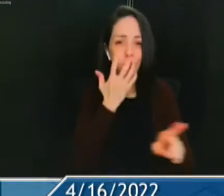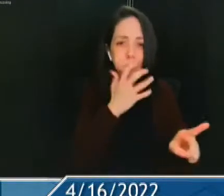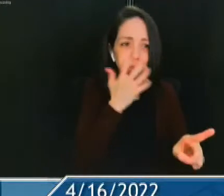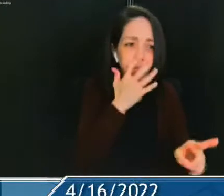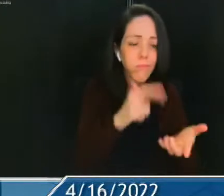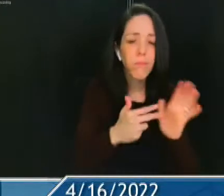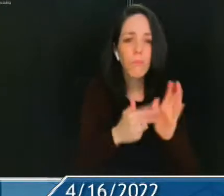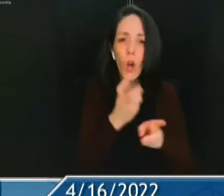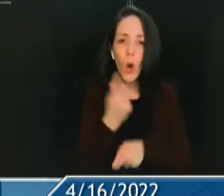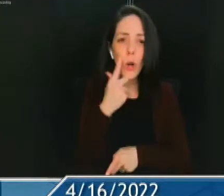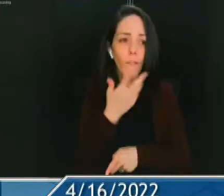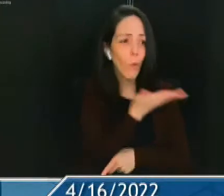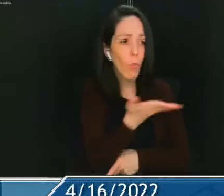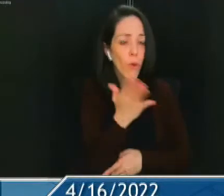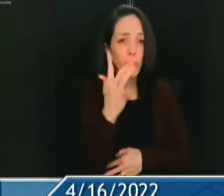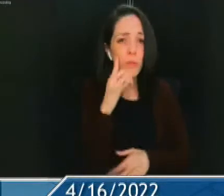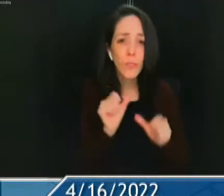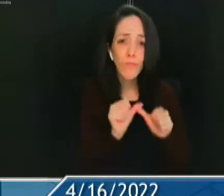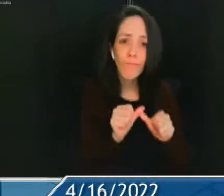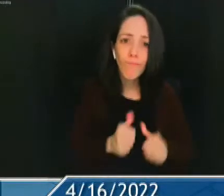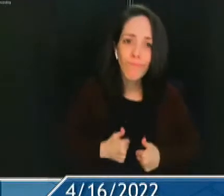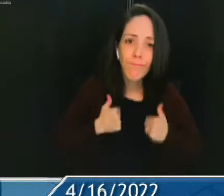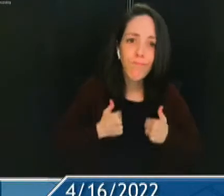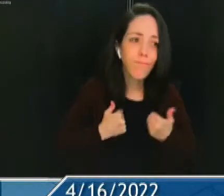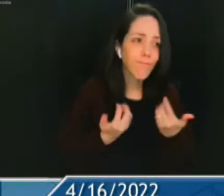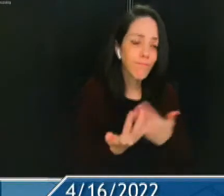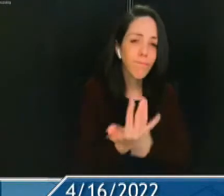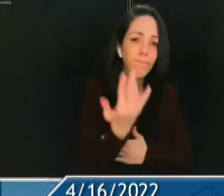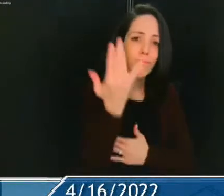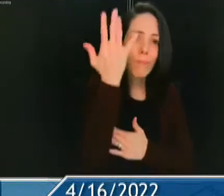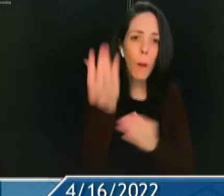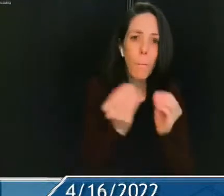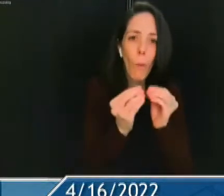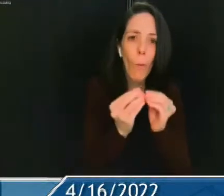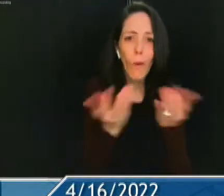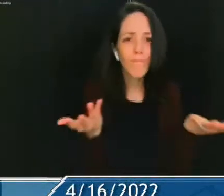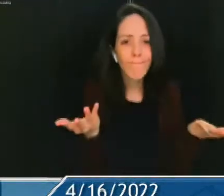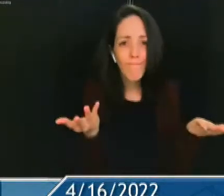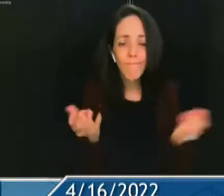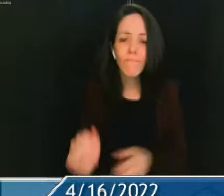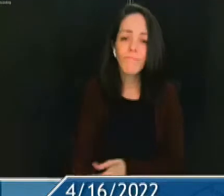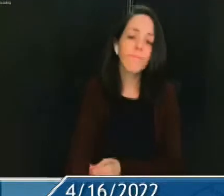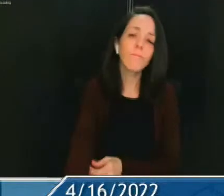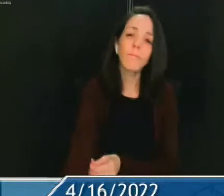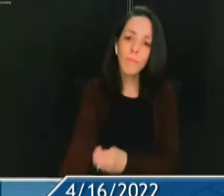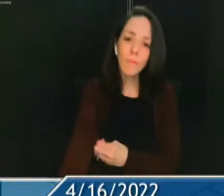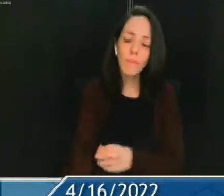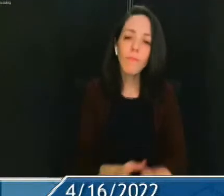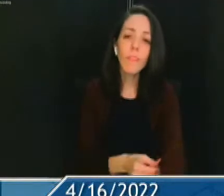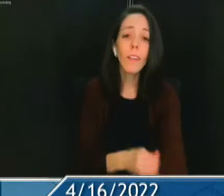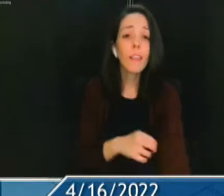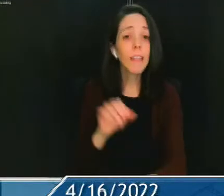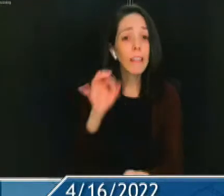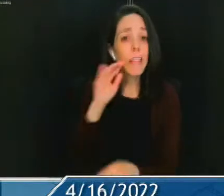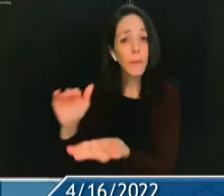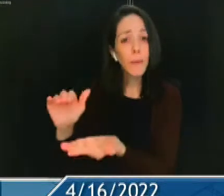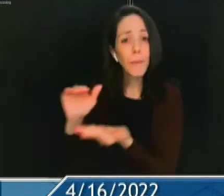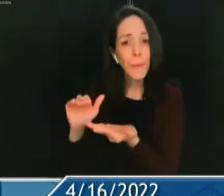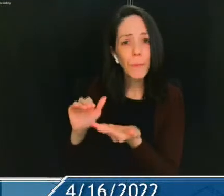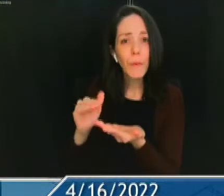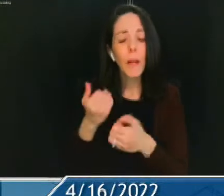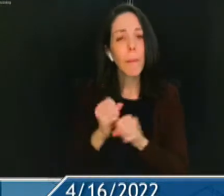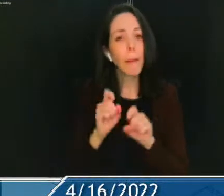trees to thrive. This small shift in the budget would make possible a large, overdue shift in urban forest